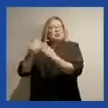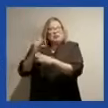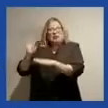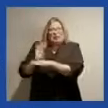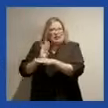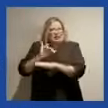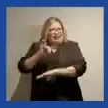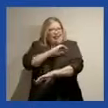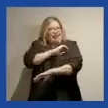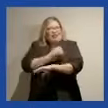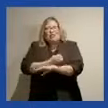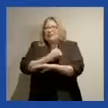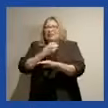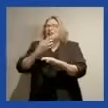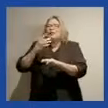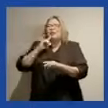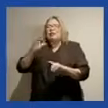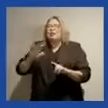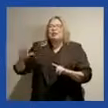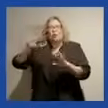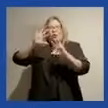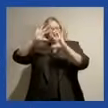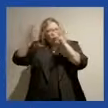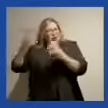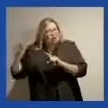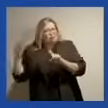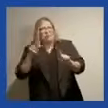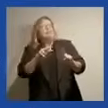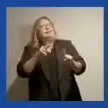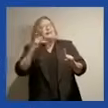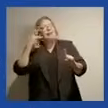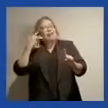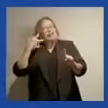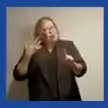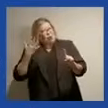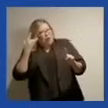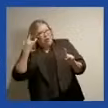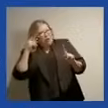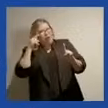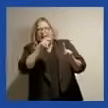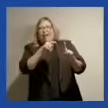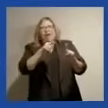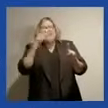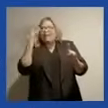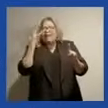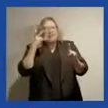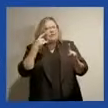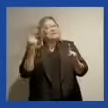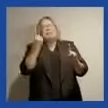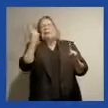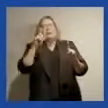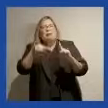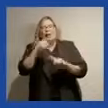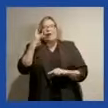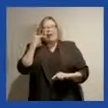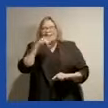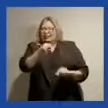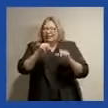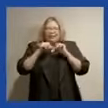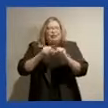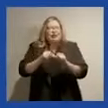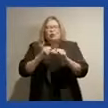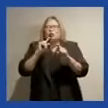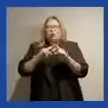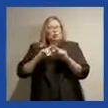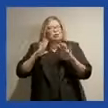to be the envy of the world. People visiting here from around the globe saying, what is it? What is it about this state where you continue to punch above your